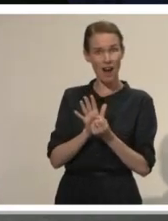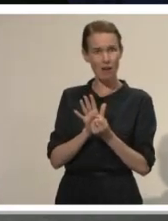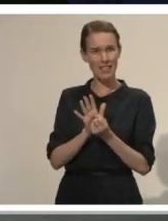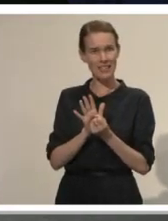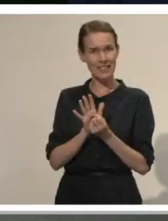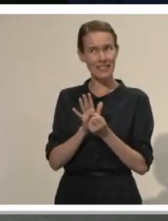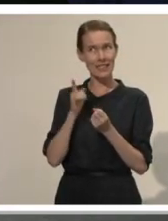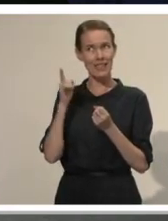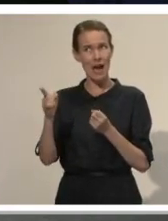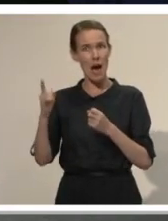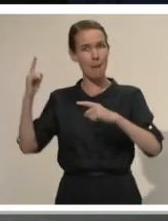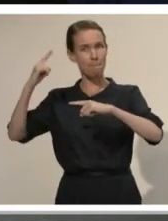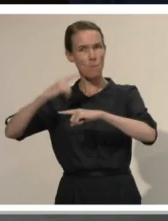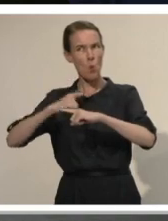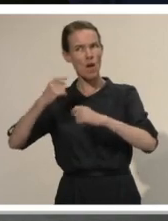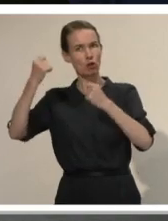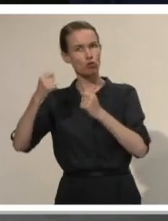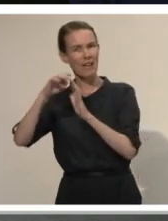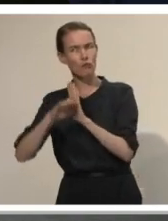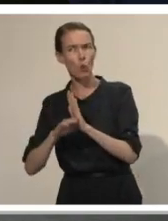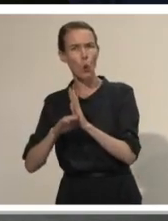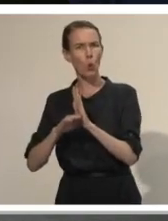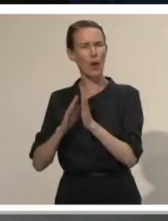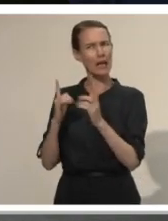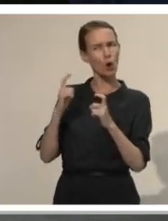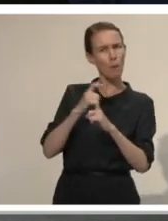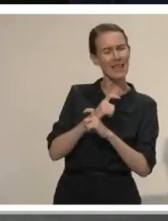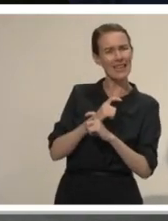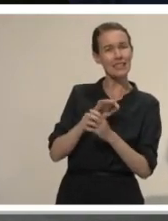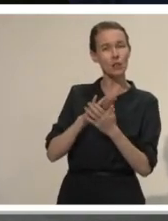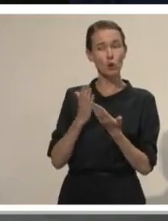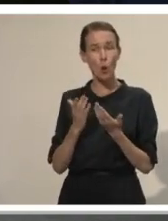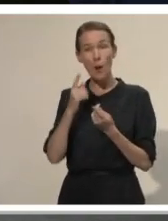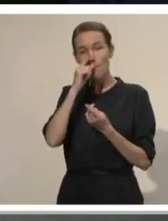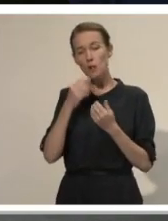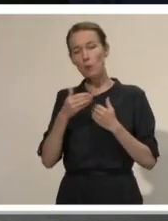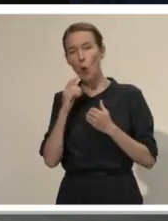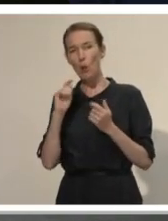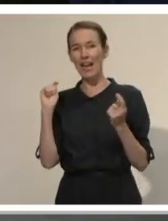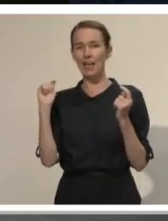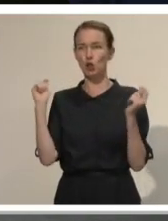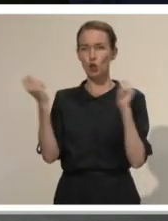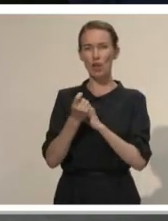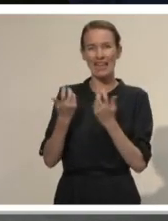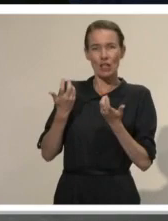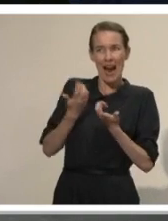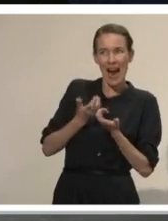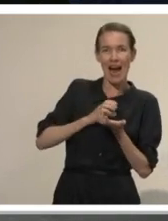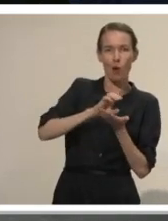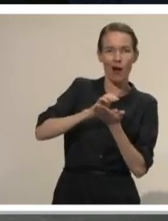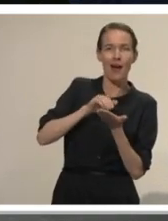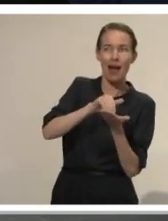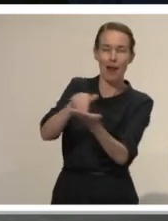limited. So it does mean that we may be seeing some of the reorientation of support into areas of need where we can actually facilitate